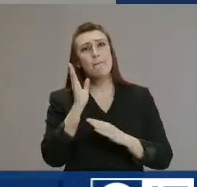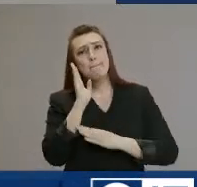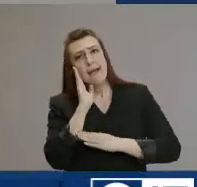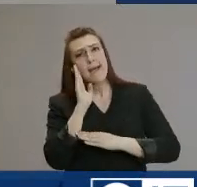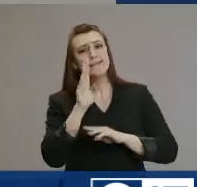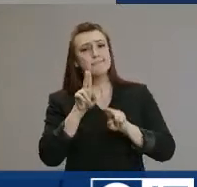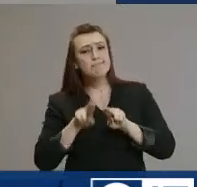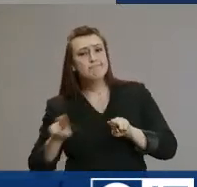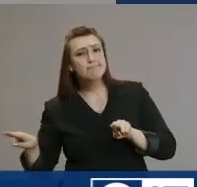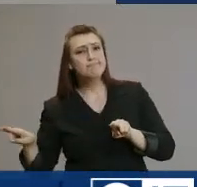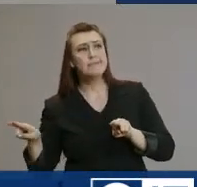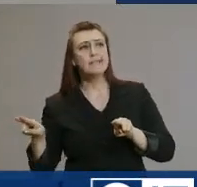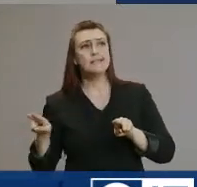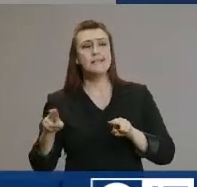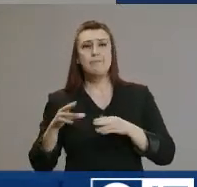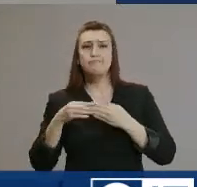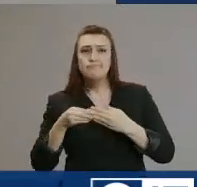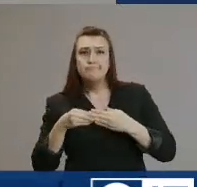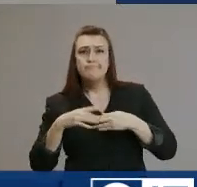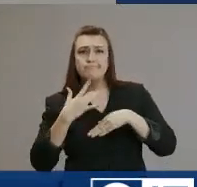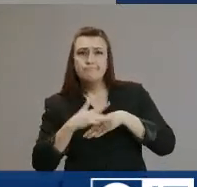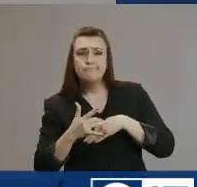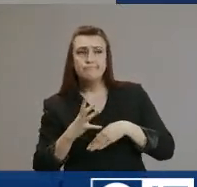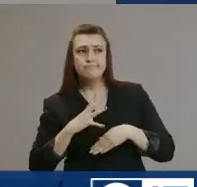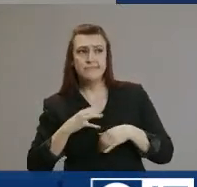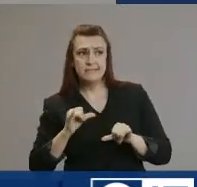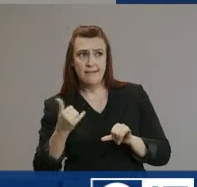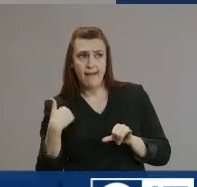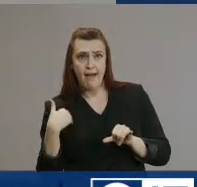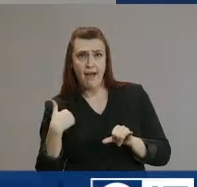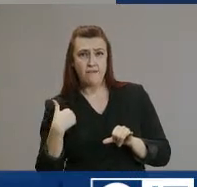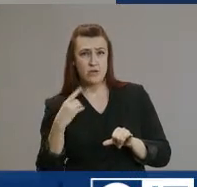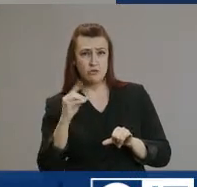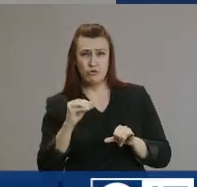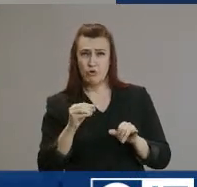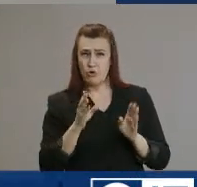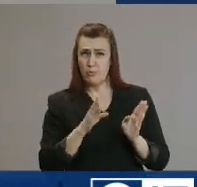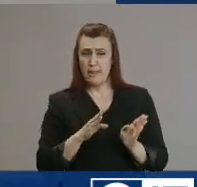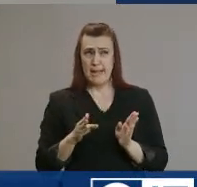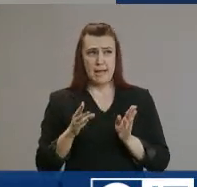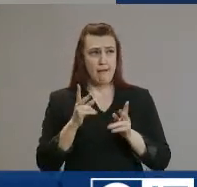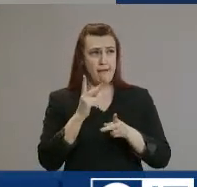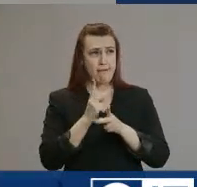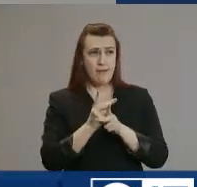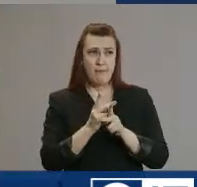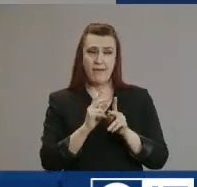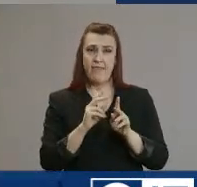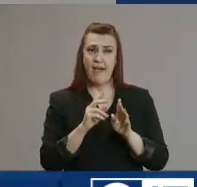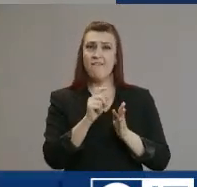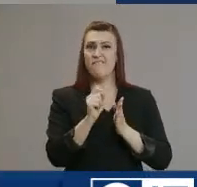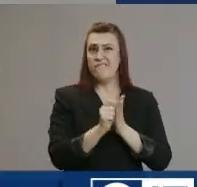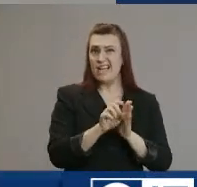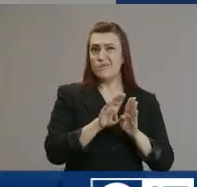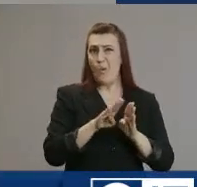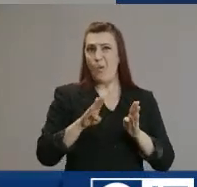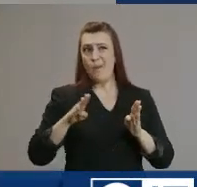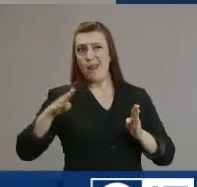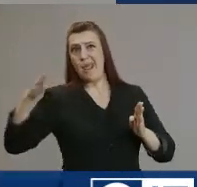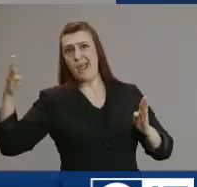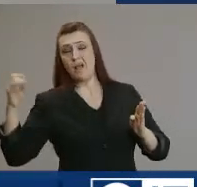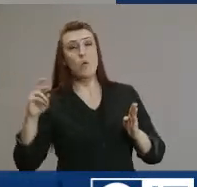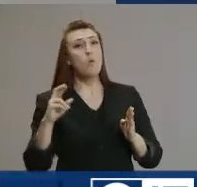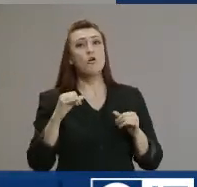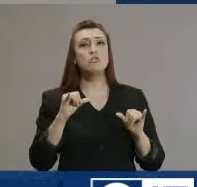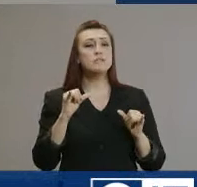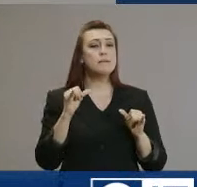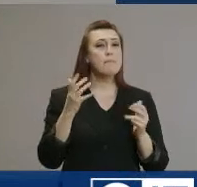jeopardy, do you plan on keeping the phased opening, or have there been talks behind closed doors to take a step back?